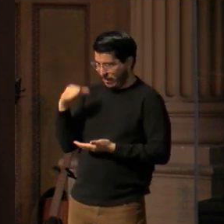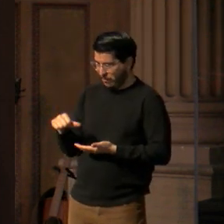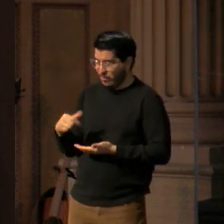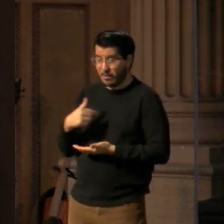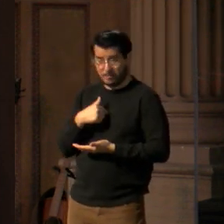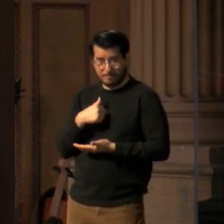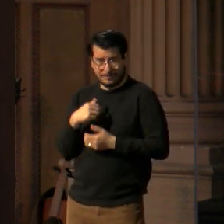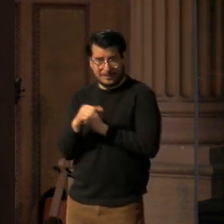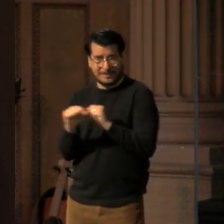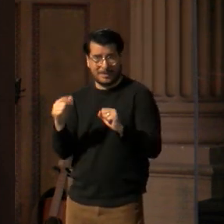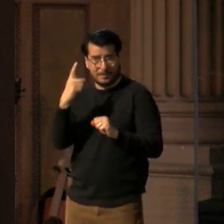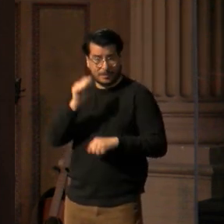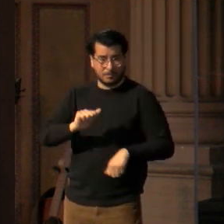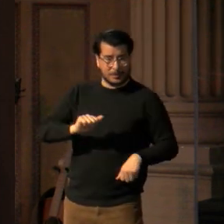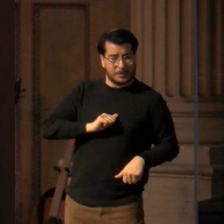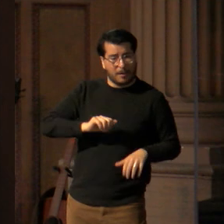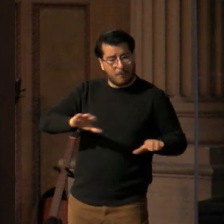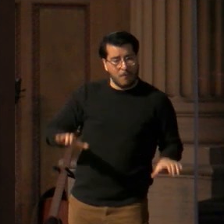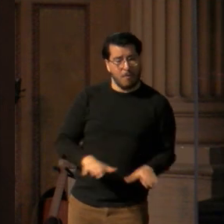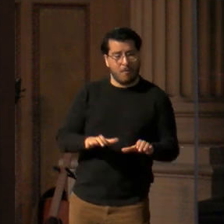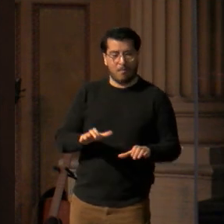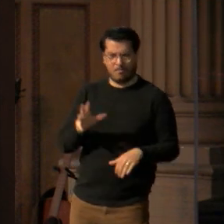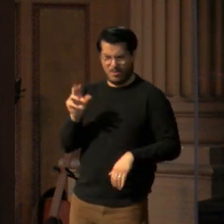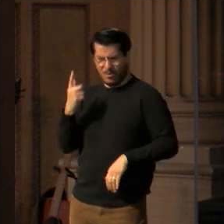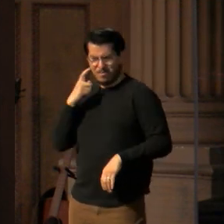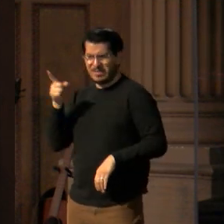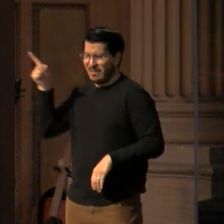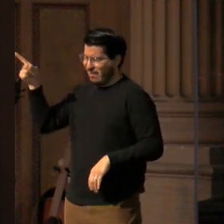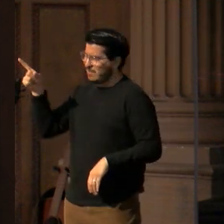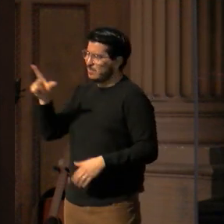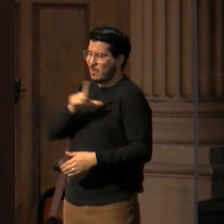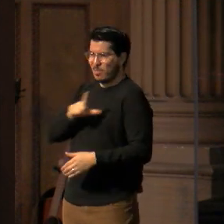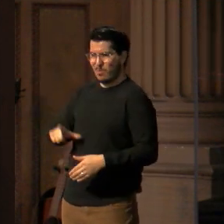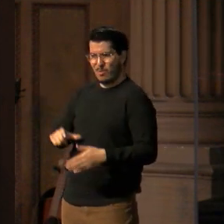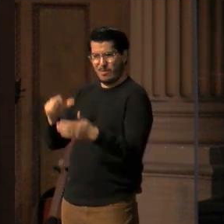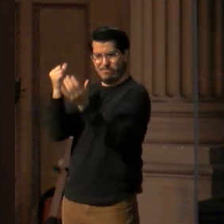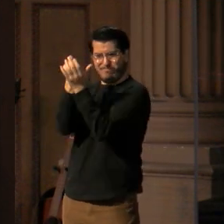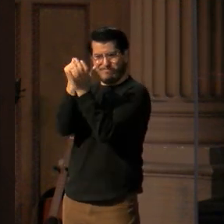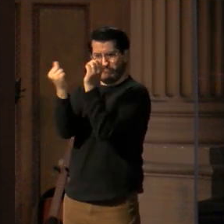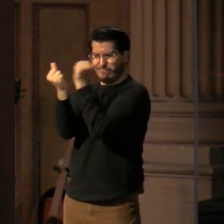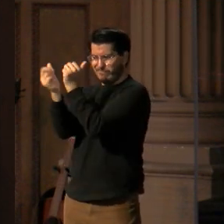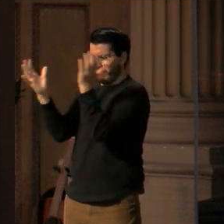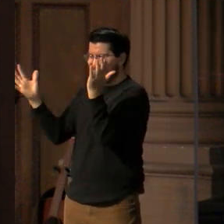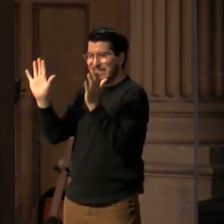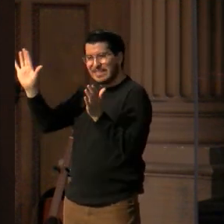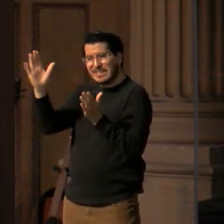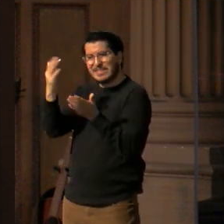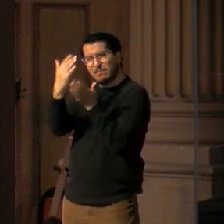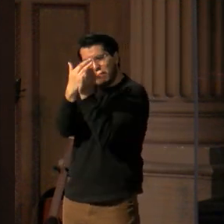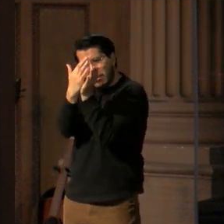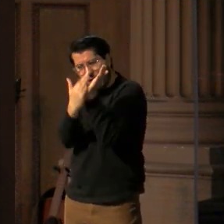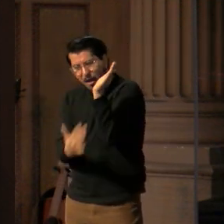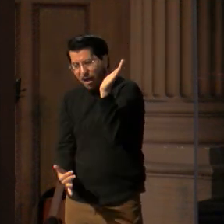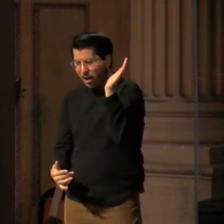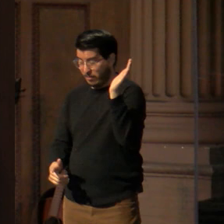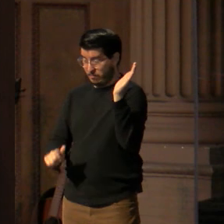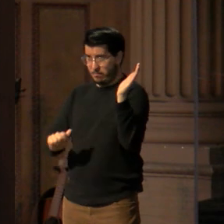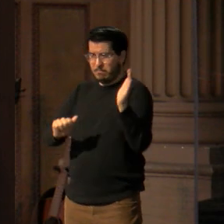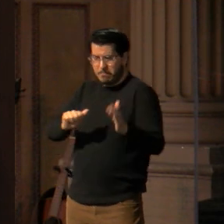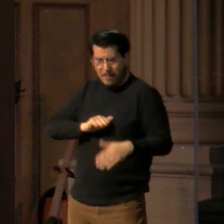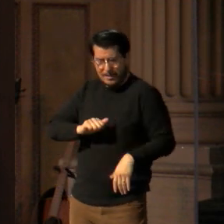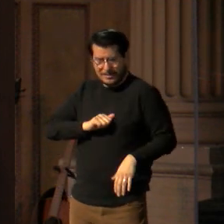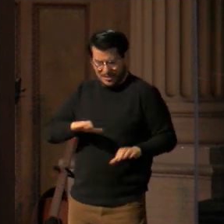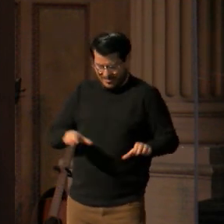body was torn for me. I was saved because the Lord's blood was spilled for me. This wasn't something that I earned. This wasn't something that I did.